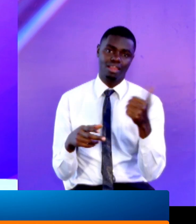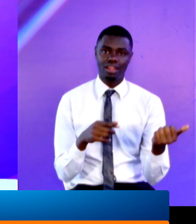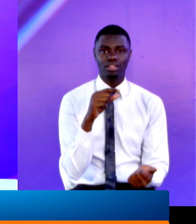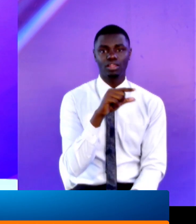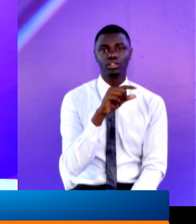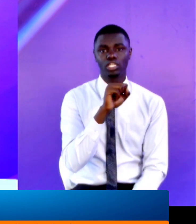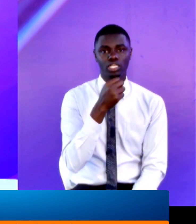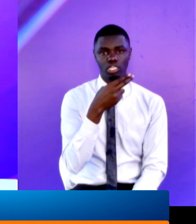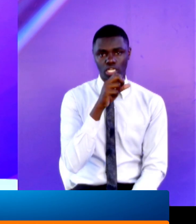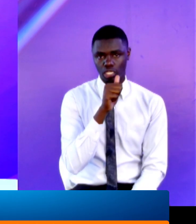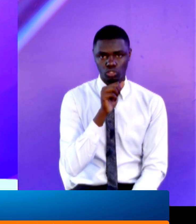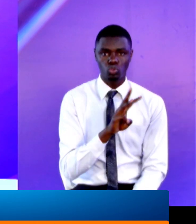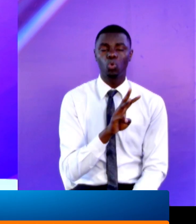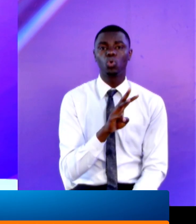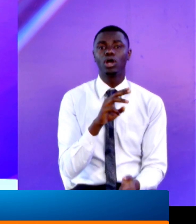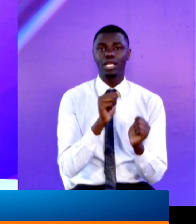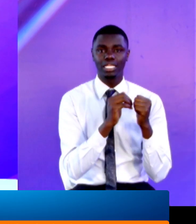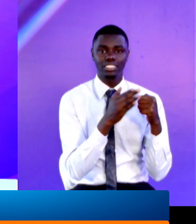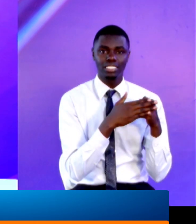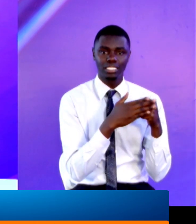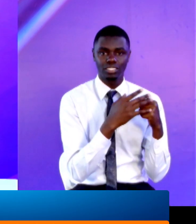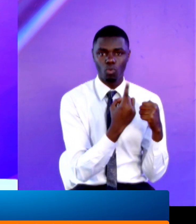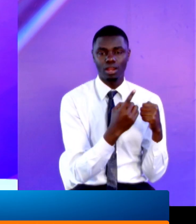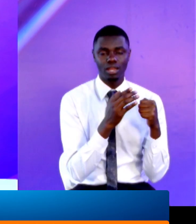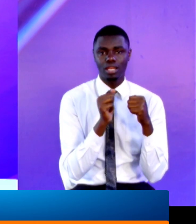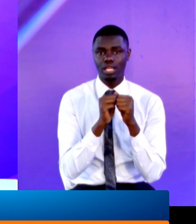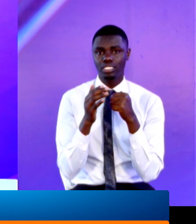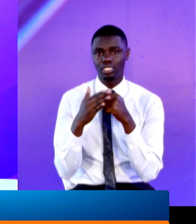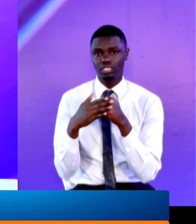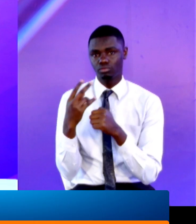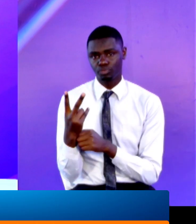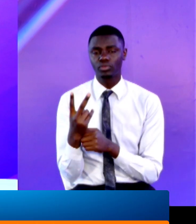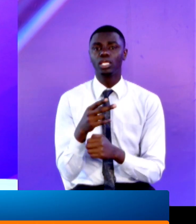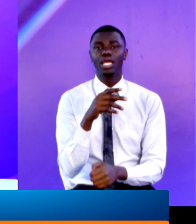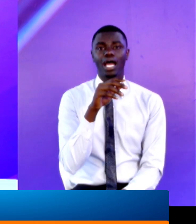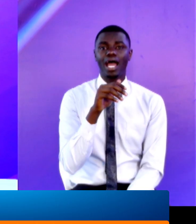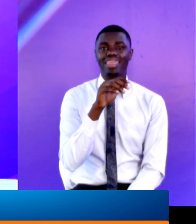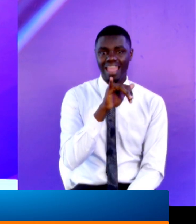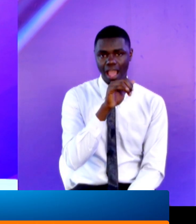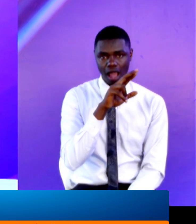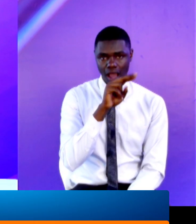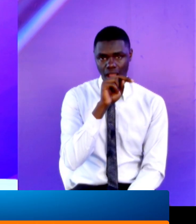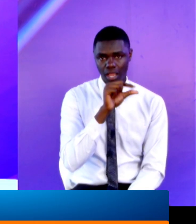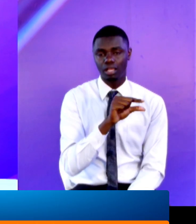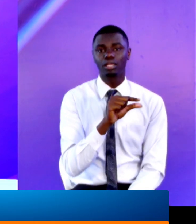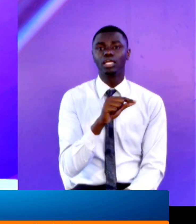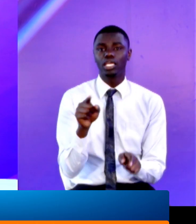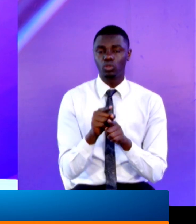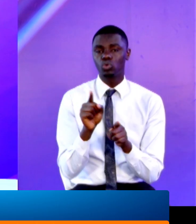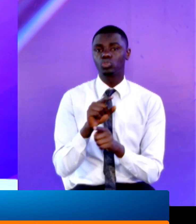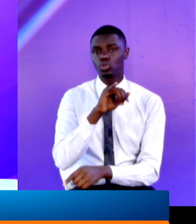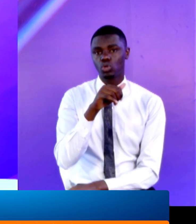the 1980-1981 season, Ashley Young the 2008-2009 season, and James